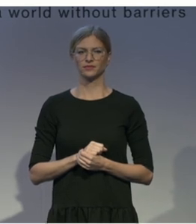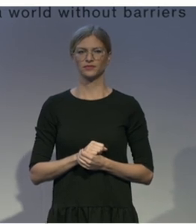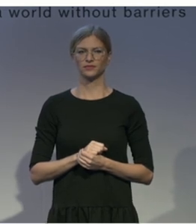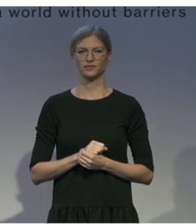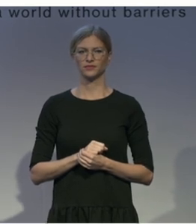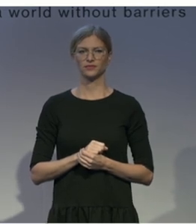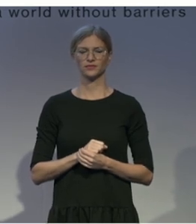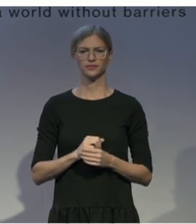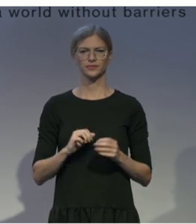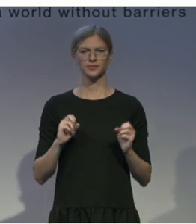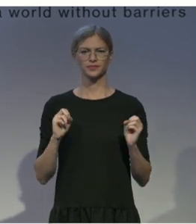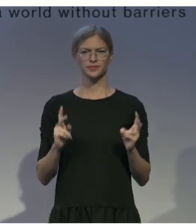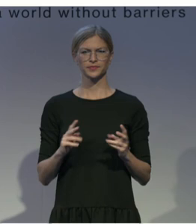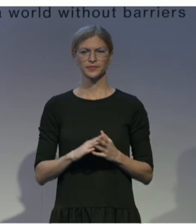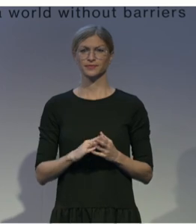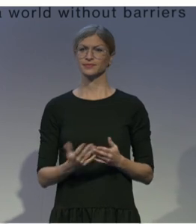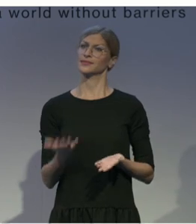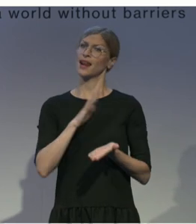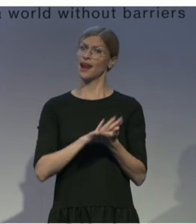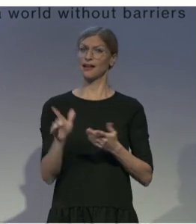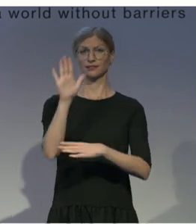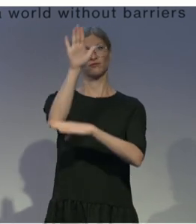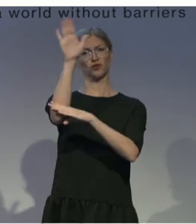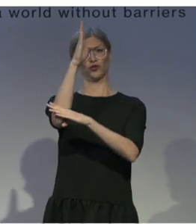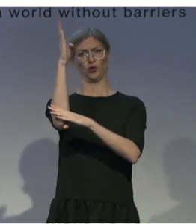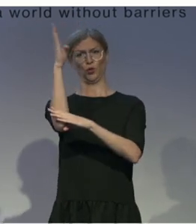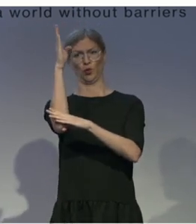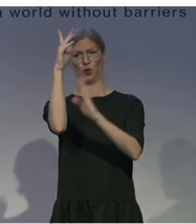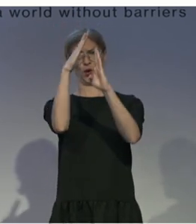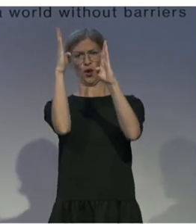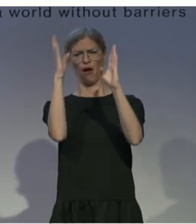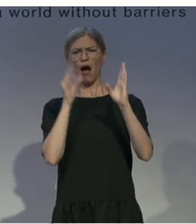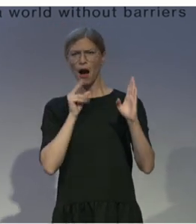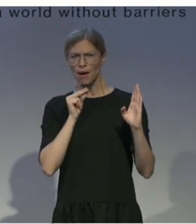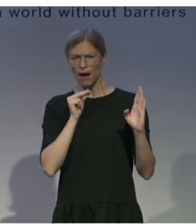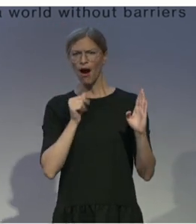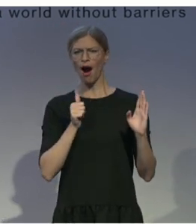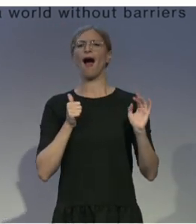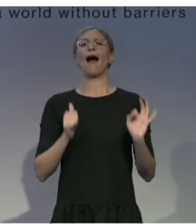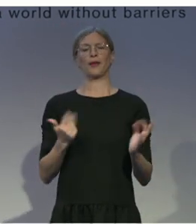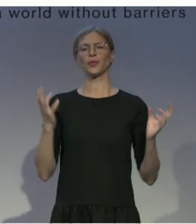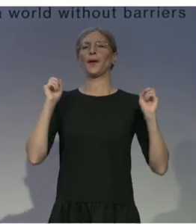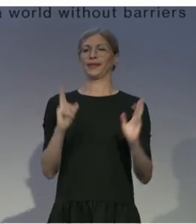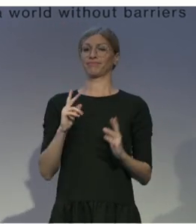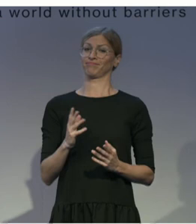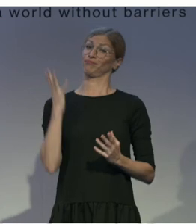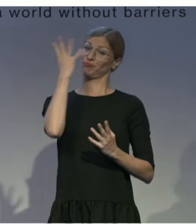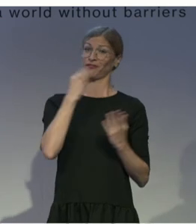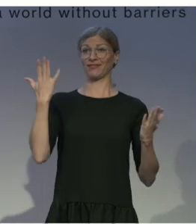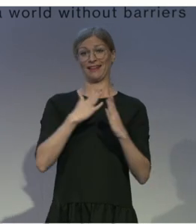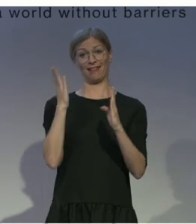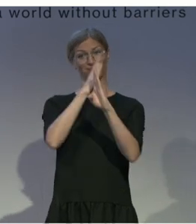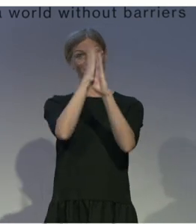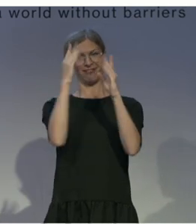Good afternoon. Turn it on, will help. Good afternoon, everyone. It's a real pleasure to be here.